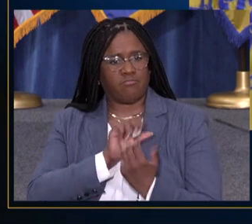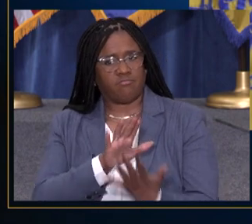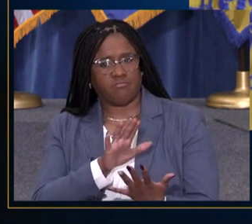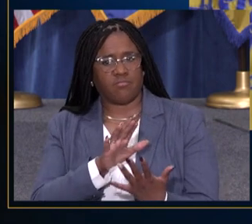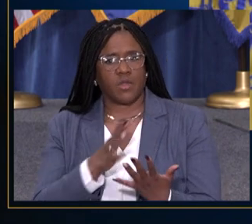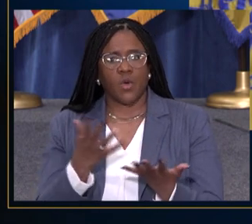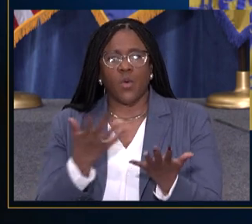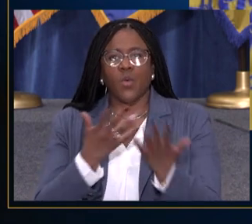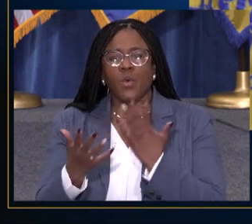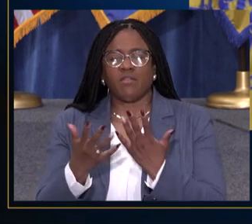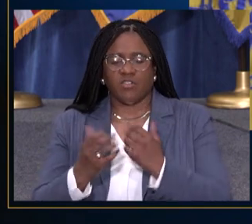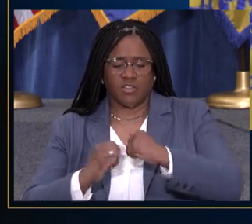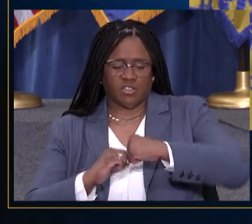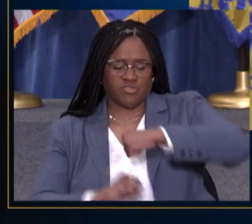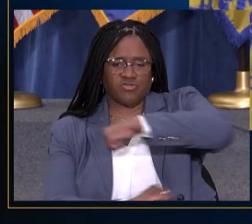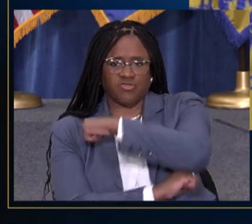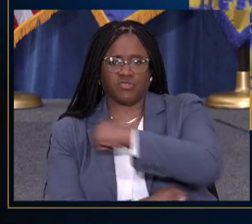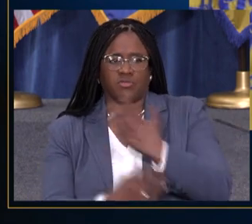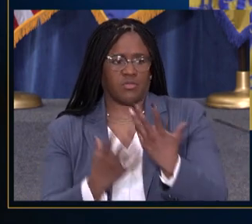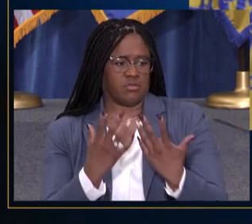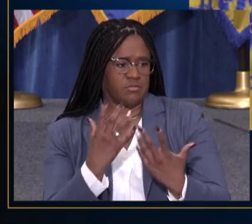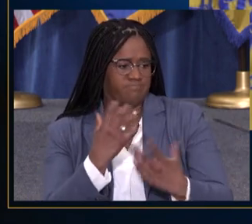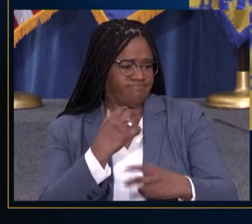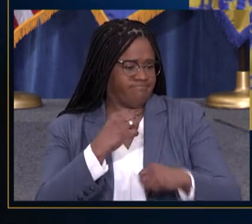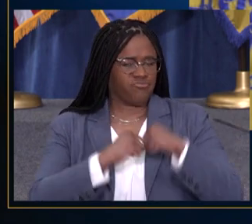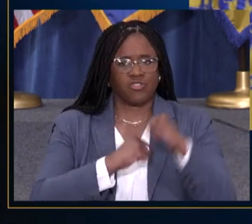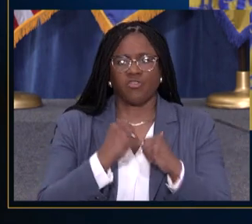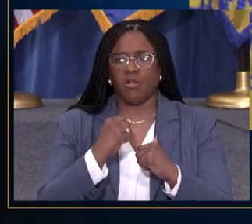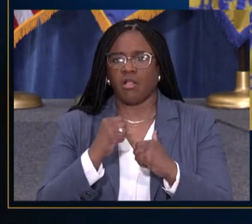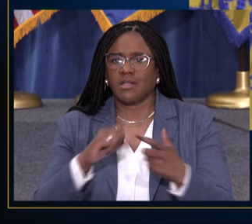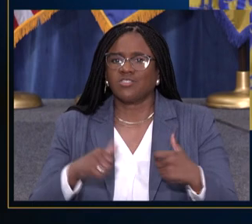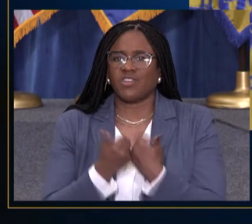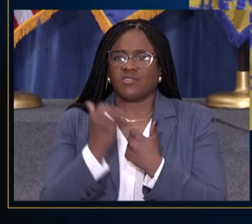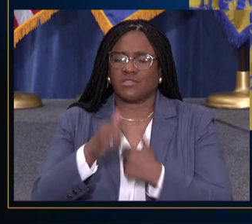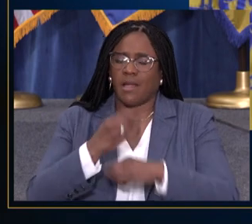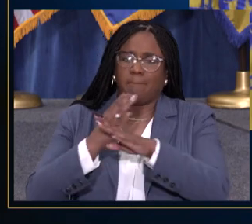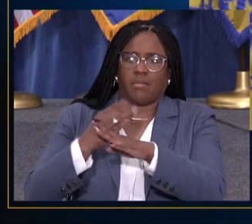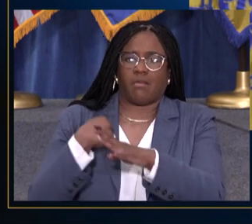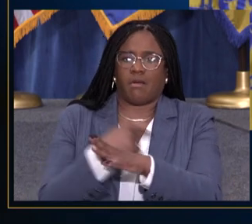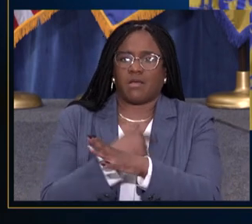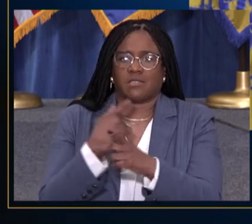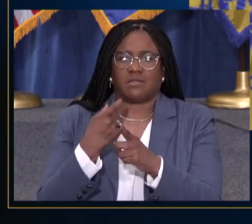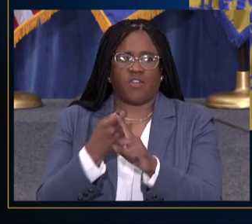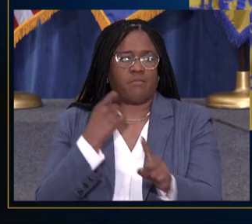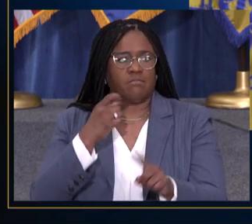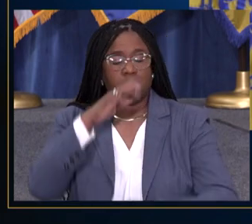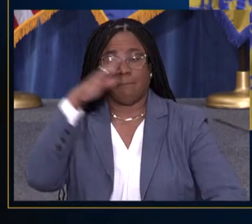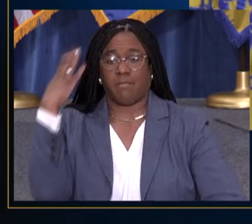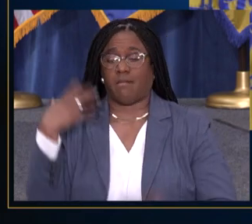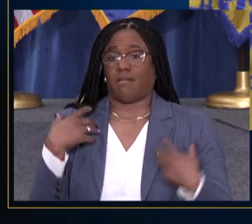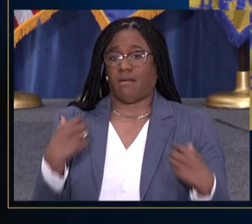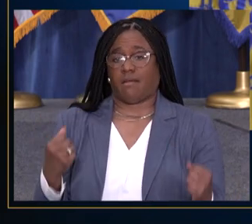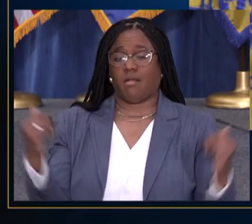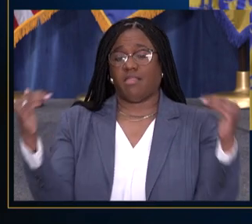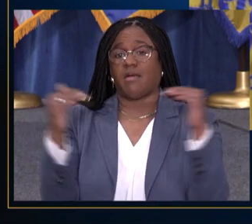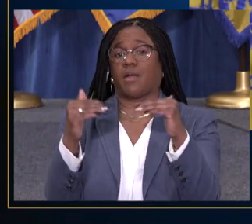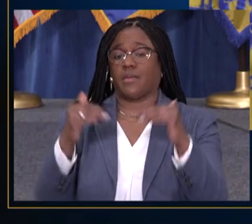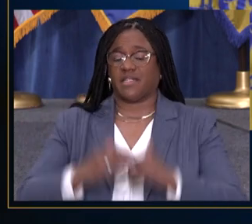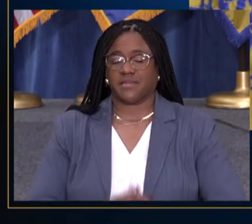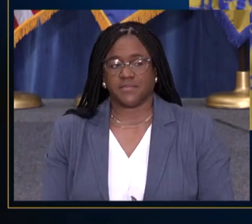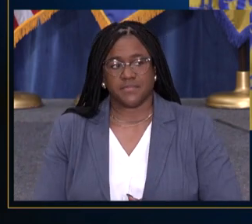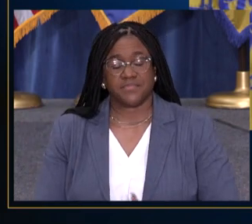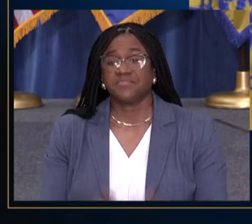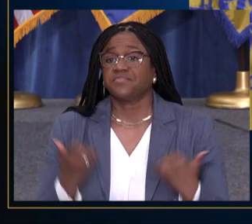structural challenges that we have that stand in the way of Black health equity.